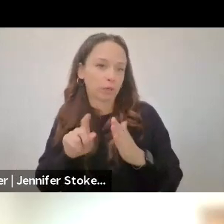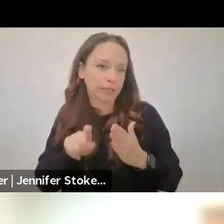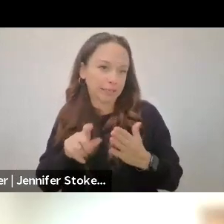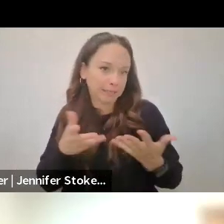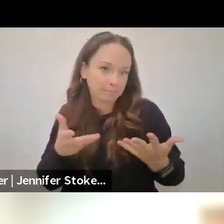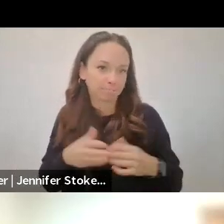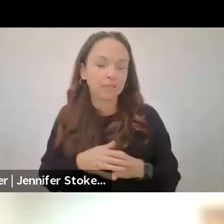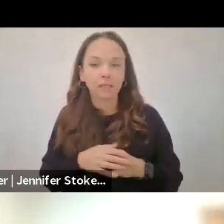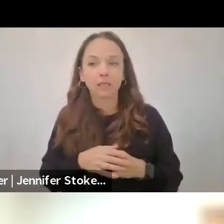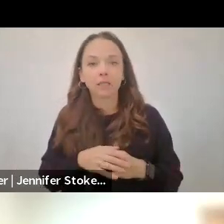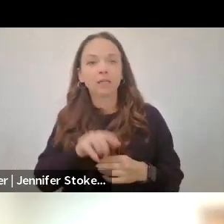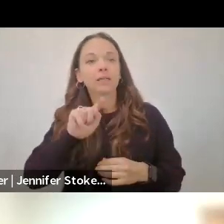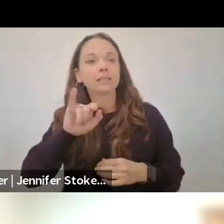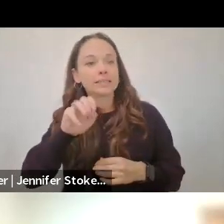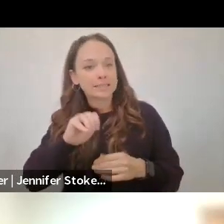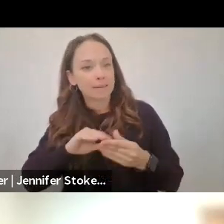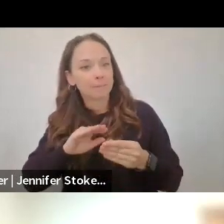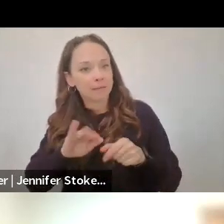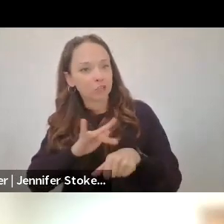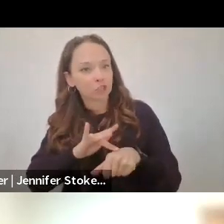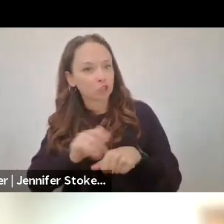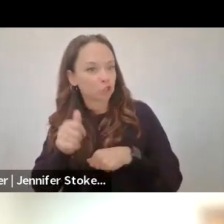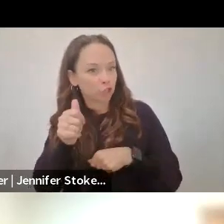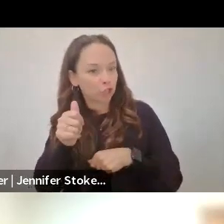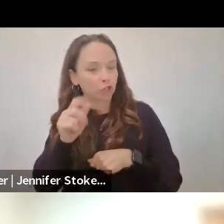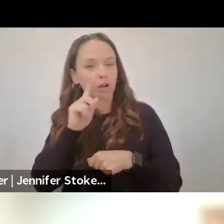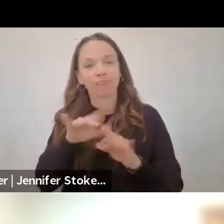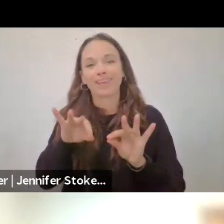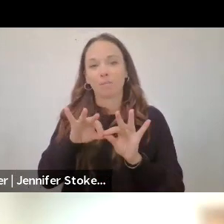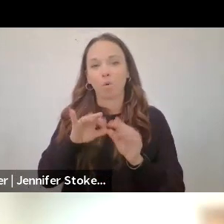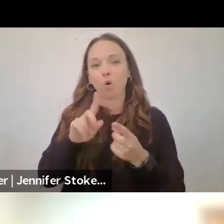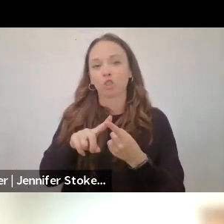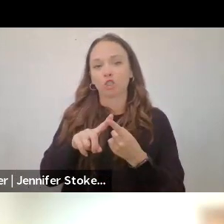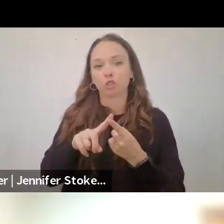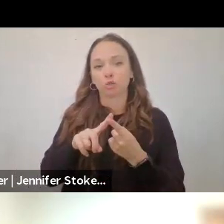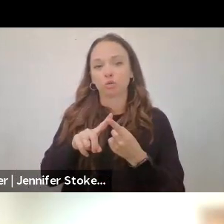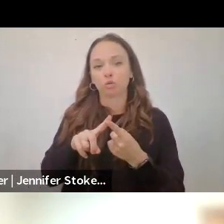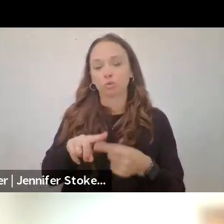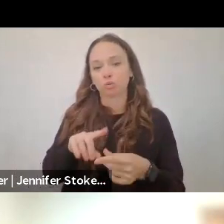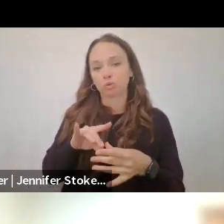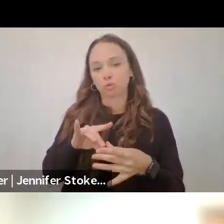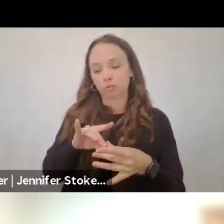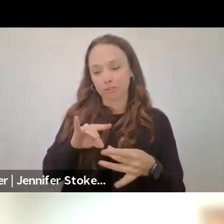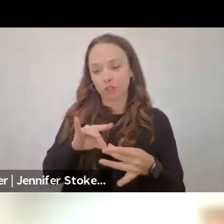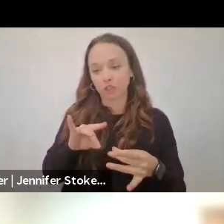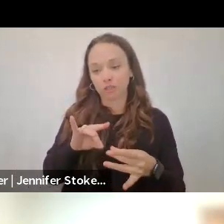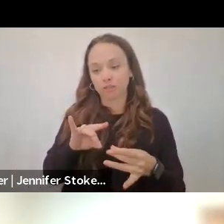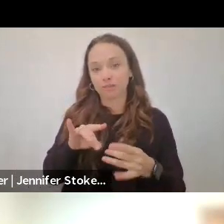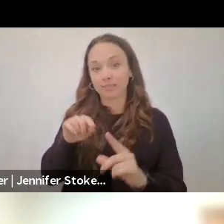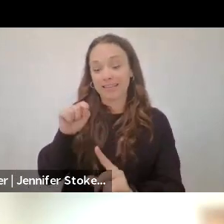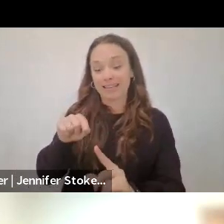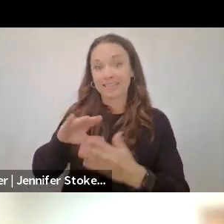you mentioned earlier, and I think it's just important to remember, it's the community that you're serving, not just